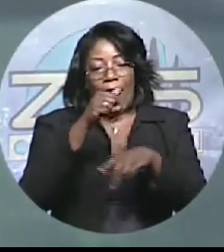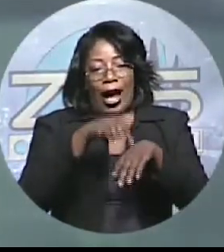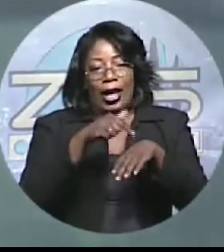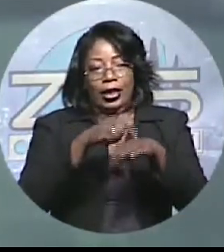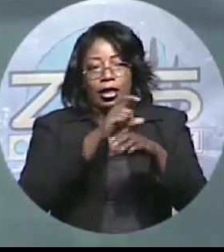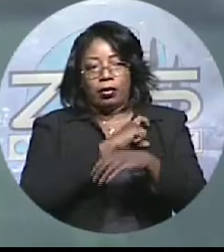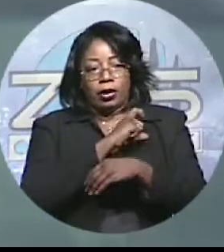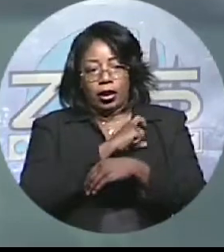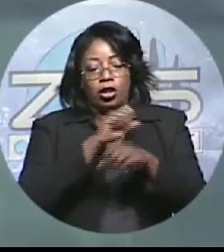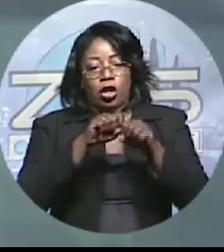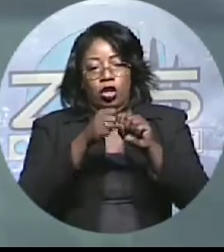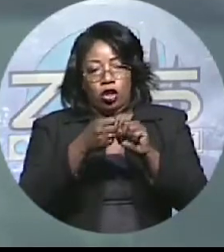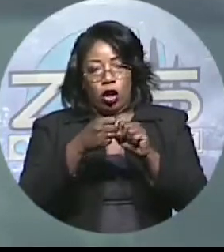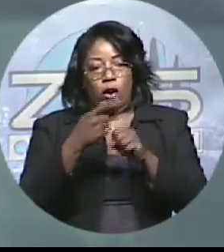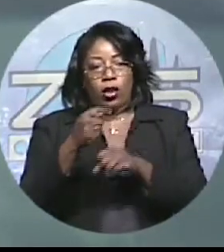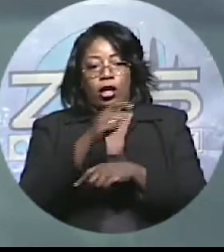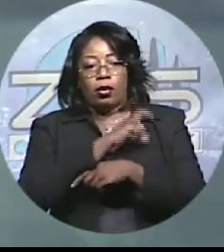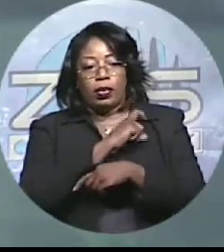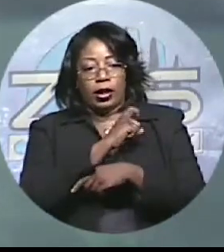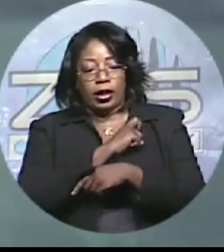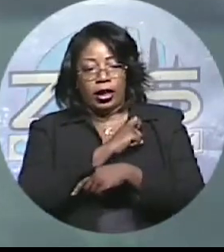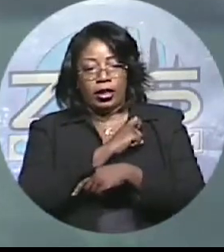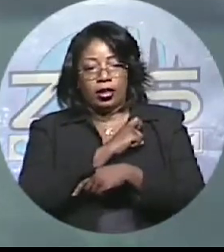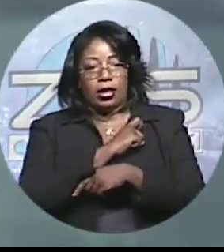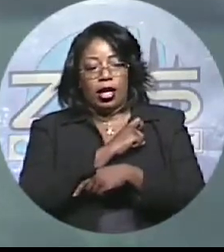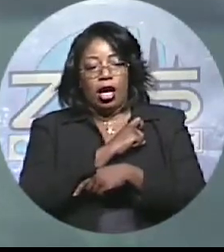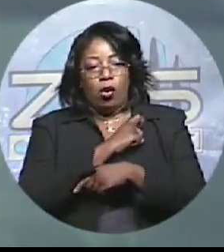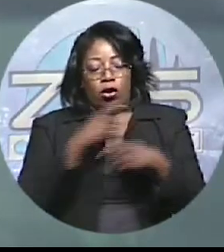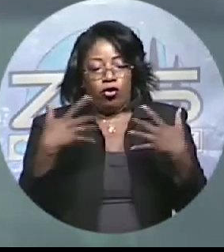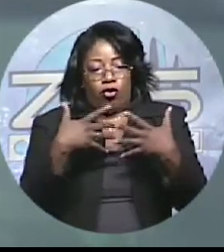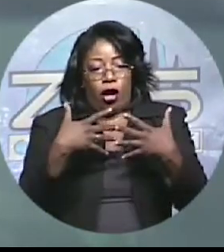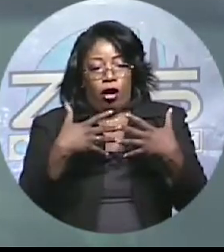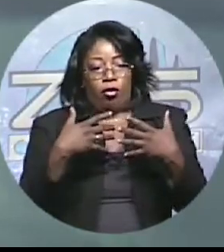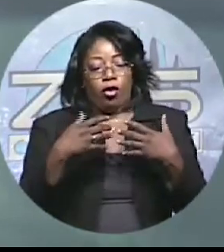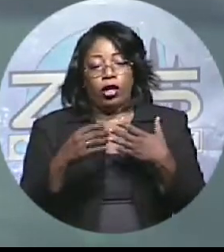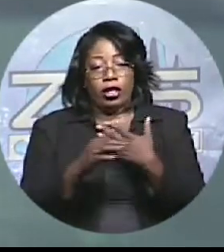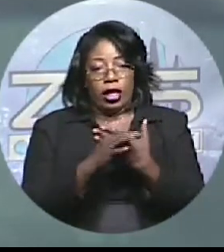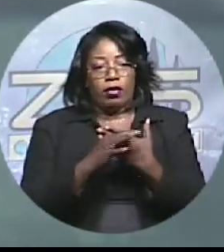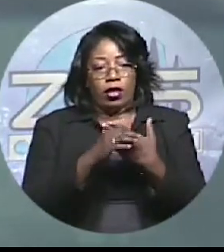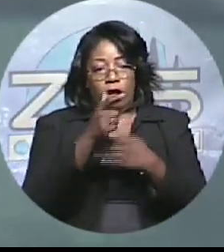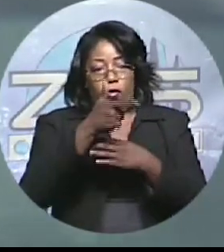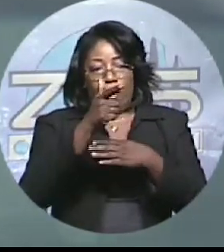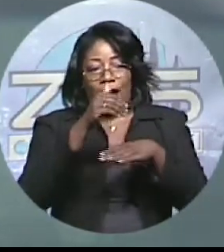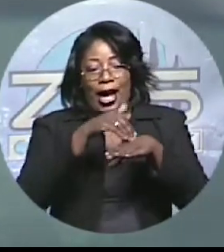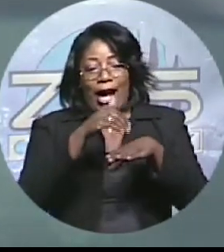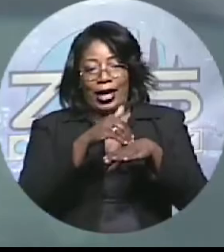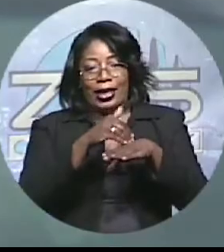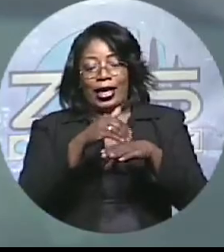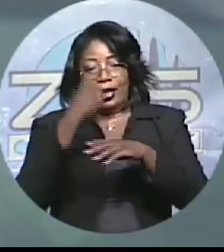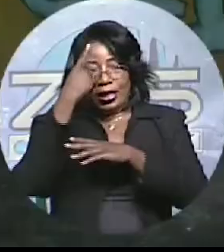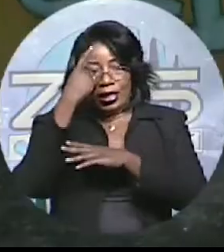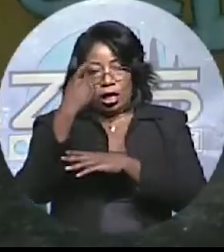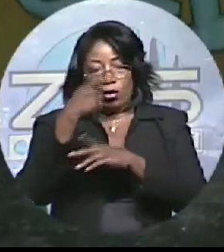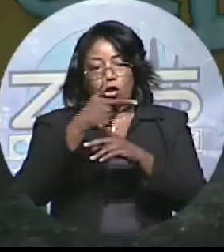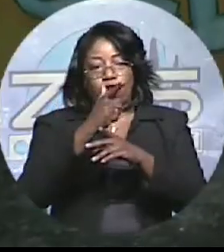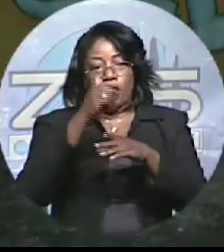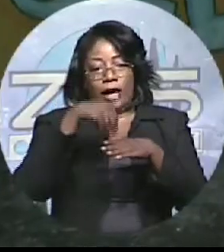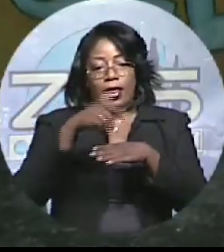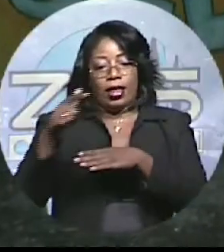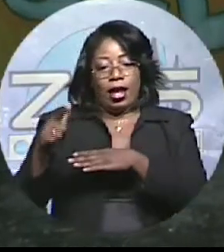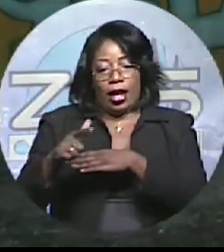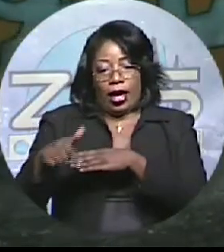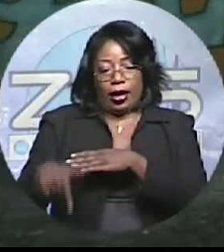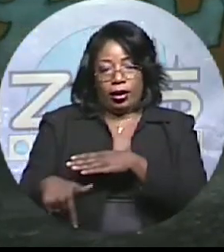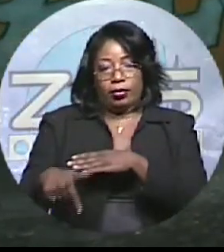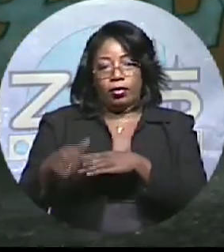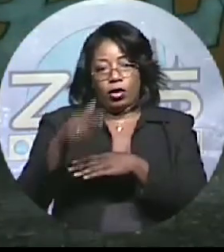officer. The officer, in fear of his life and for the safety of residents in the immediate area, fired at the suspect, shooting him in the leg. The suspect